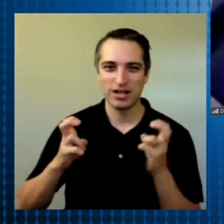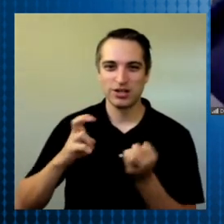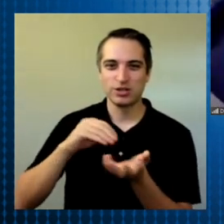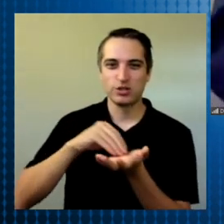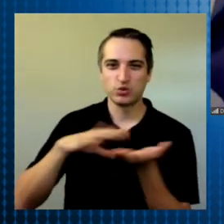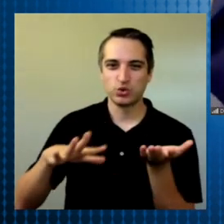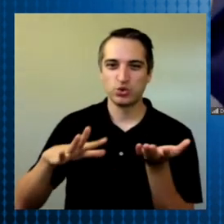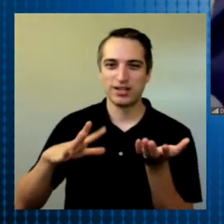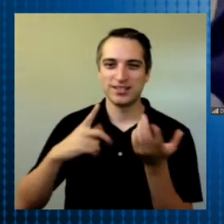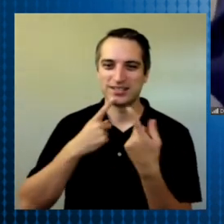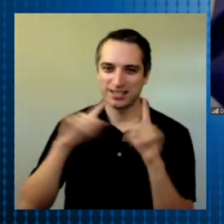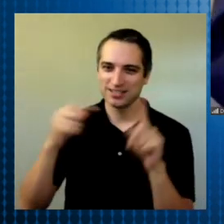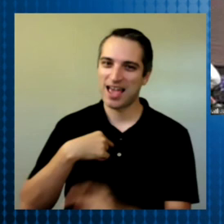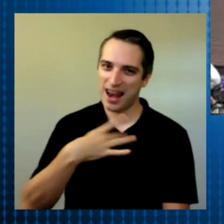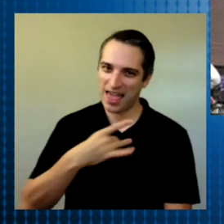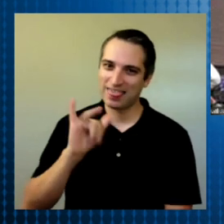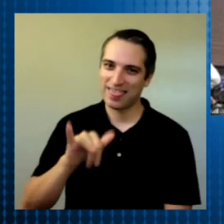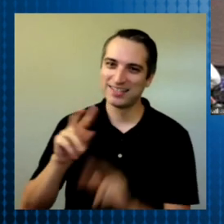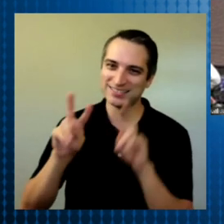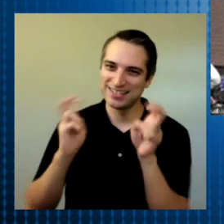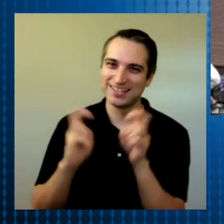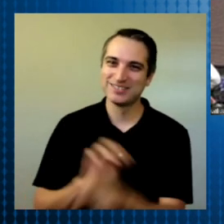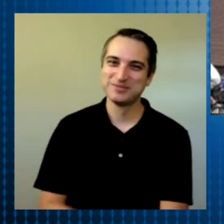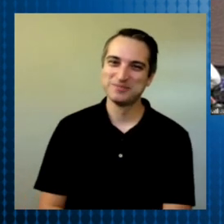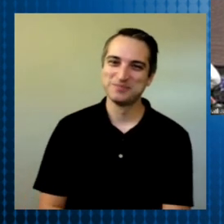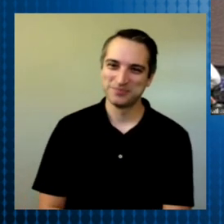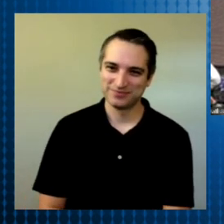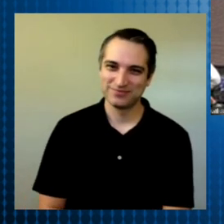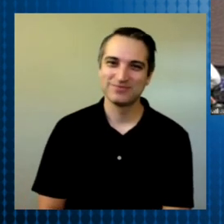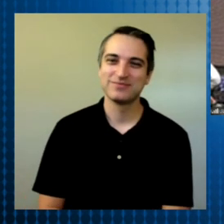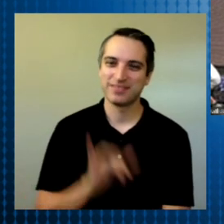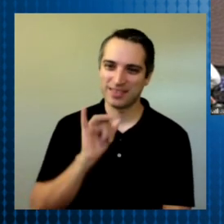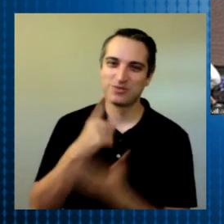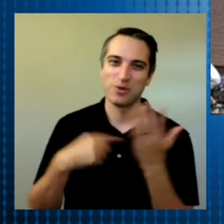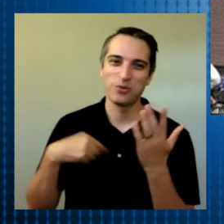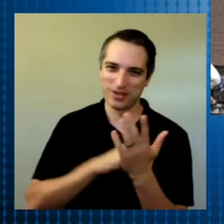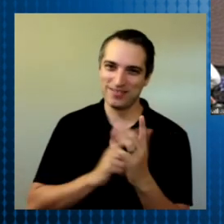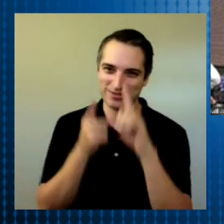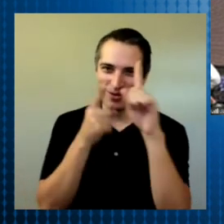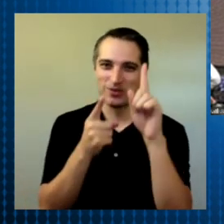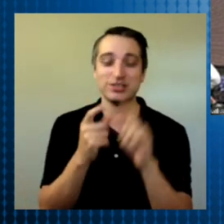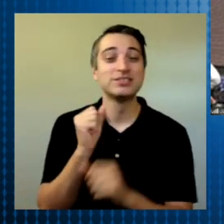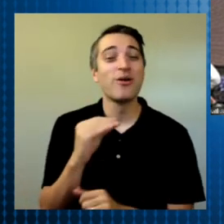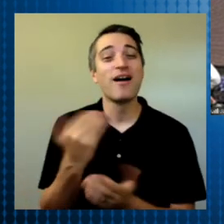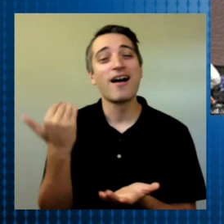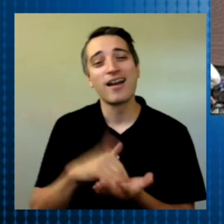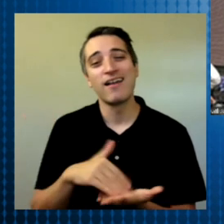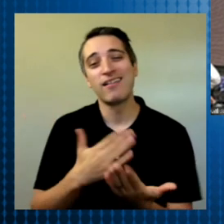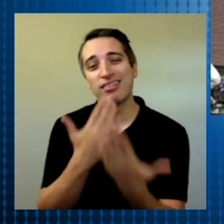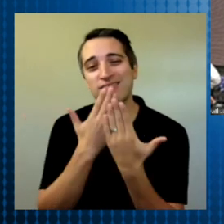Success. I like that. Absolutely. Absolutely. That's what we're about. So everyone, again, we're going to